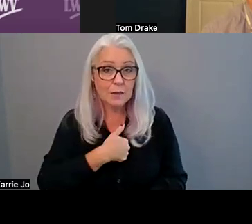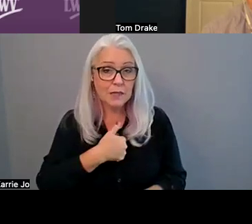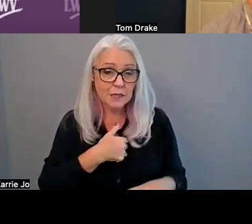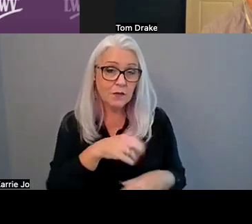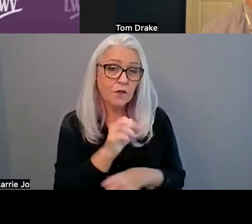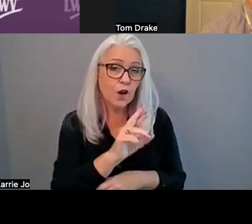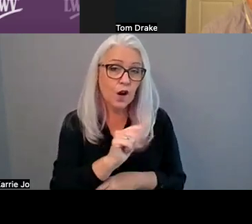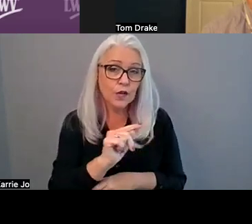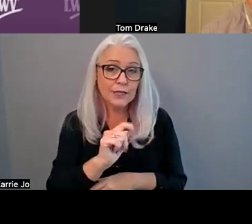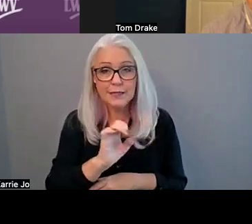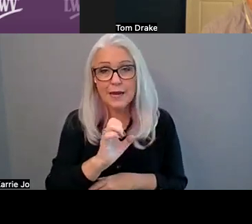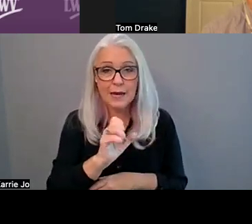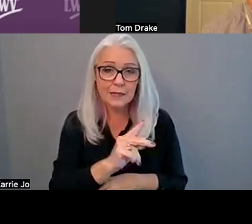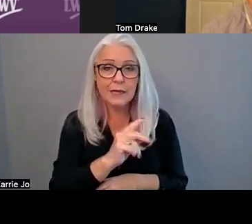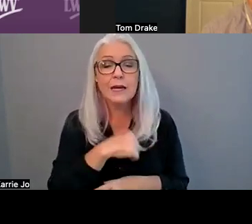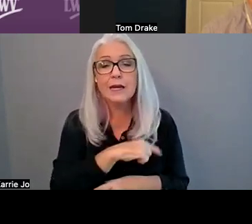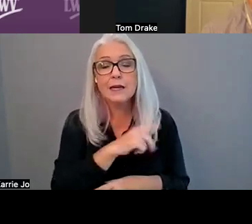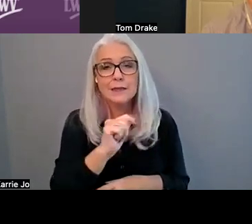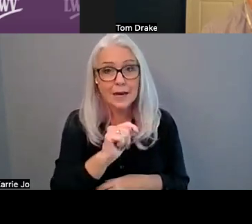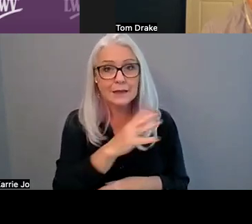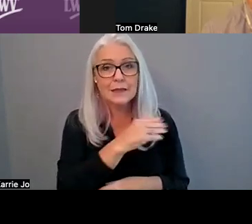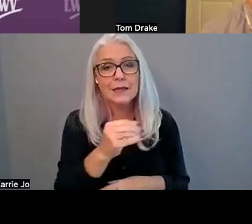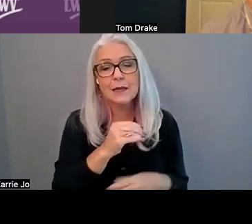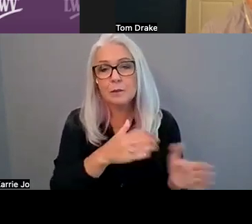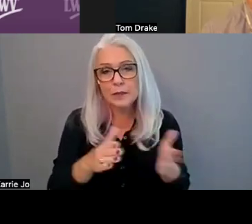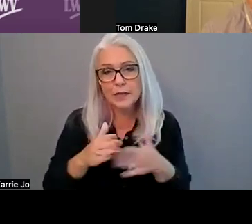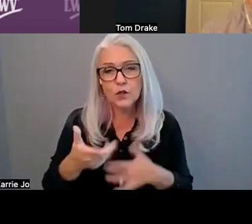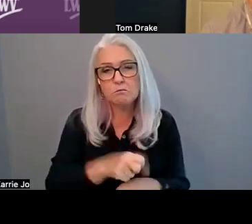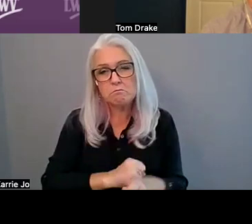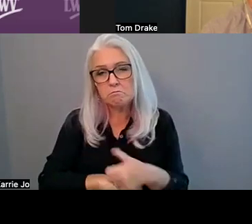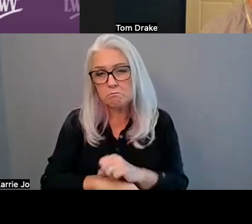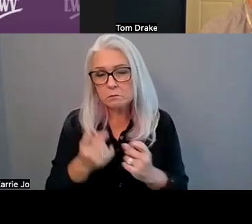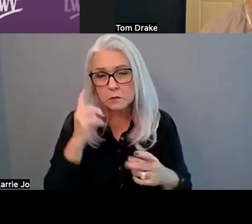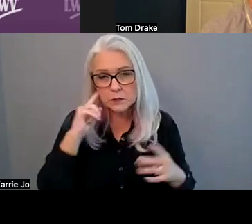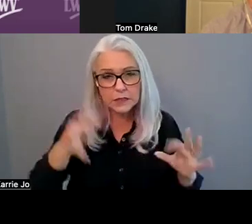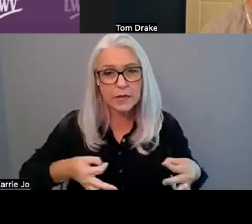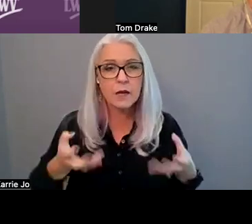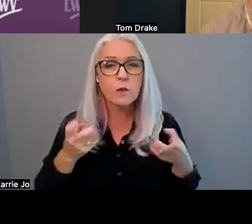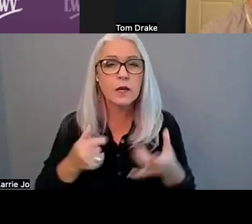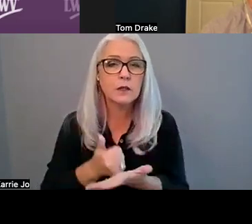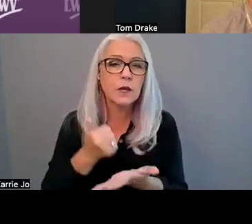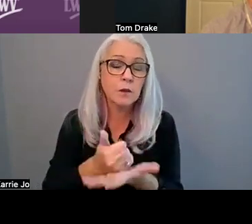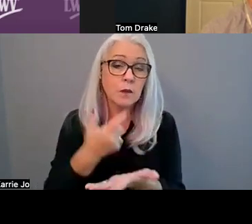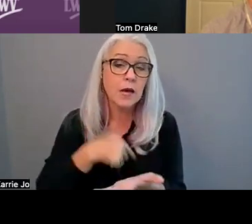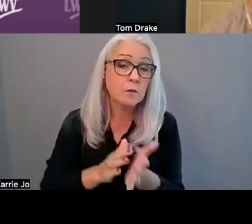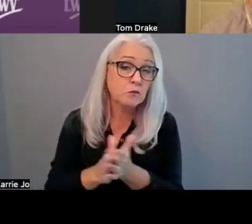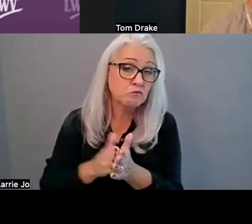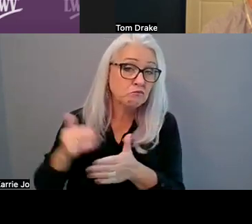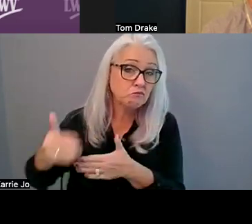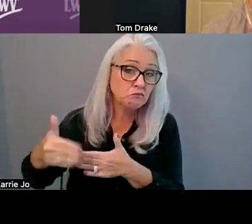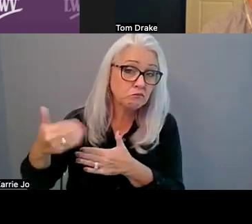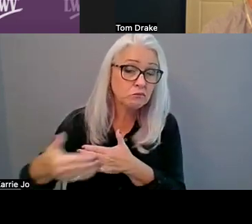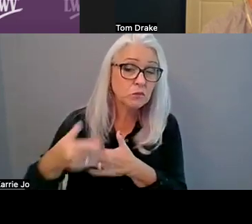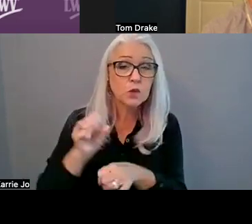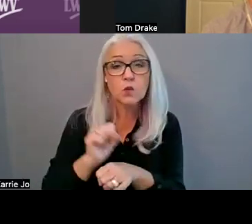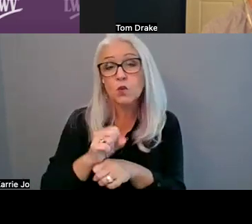planner, I saw a problem and rolled up my sleeves to help. 6 years ago, I ran for trustee to keep that momentum going. And since then, I've worked on